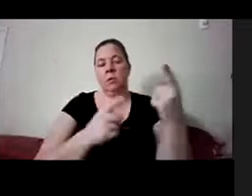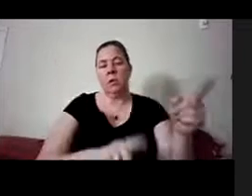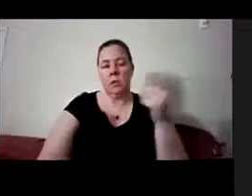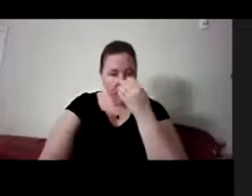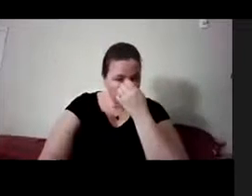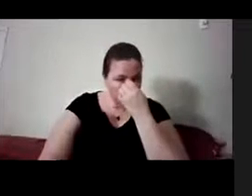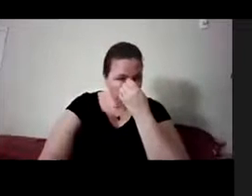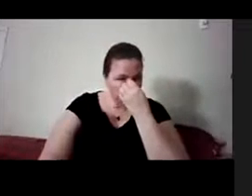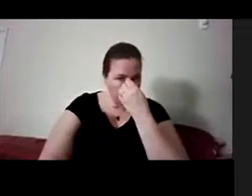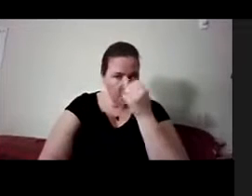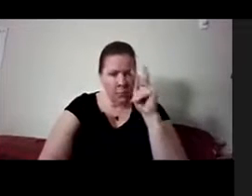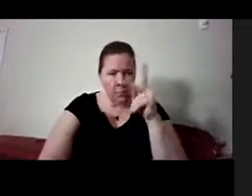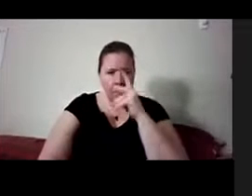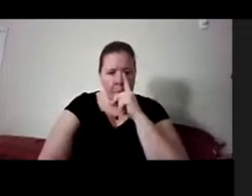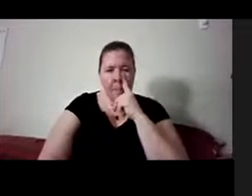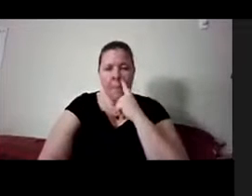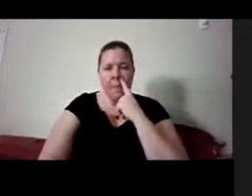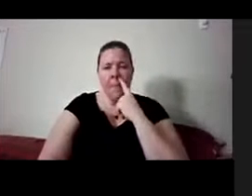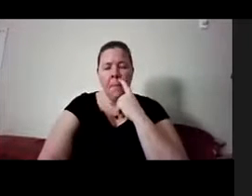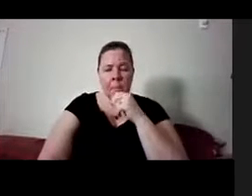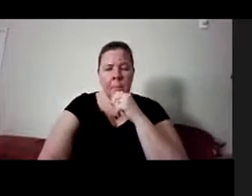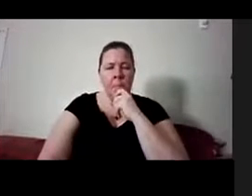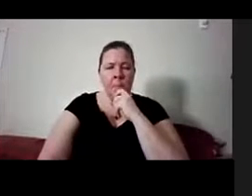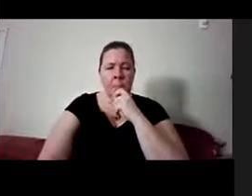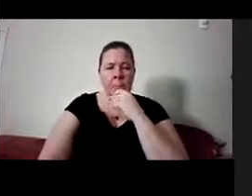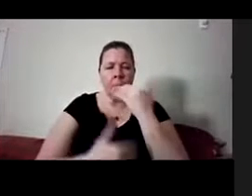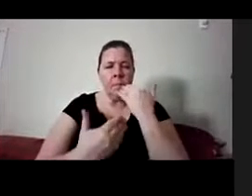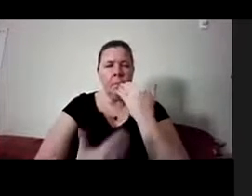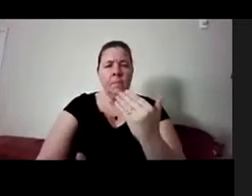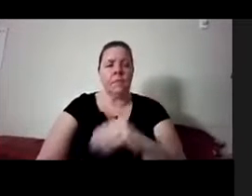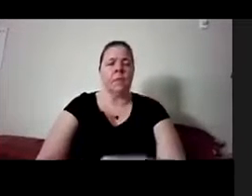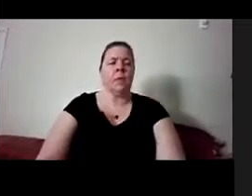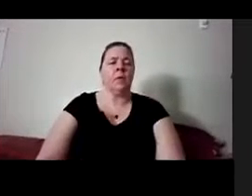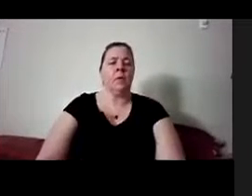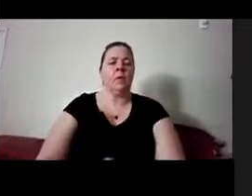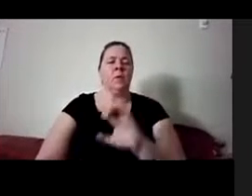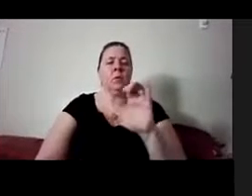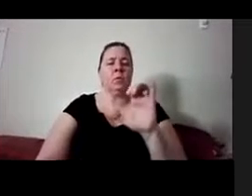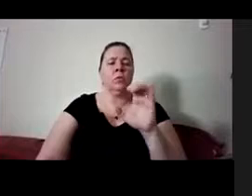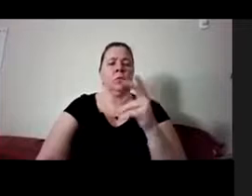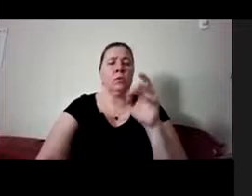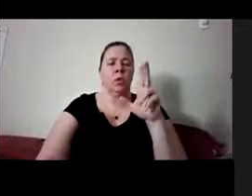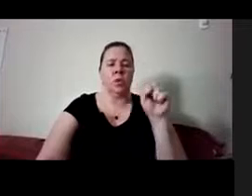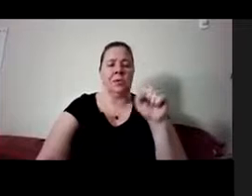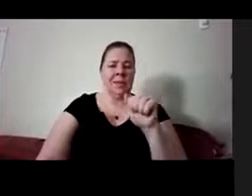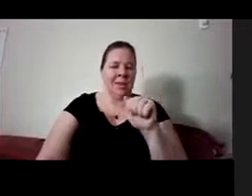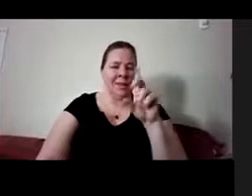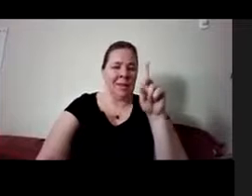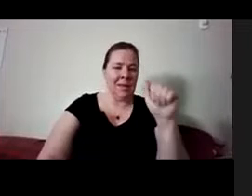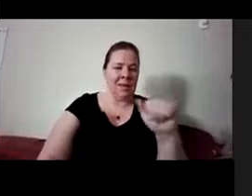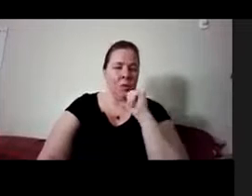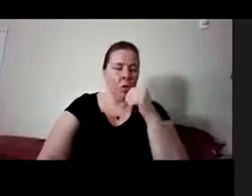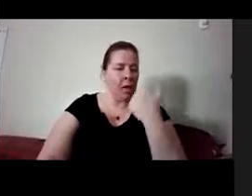right. It's all right. All right. Thank you very much. Okay. Thank you, Mr. Abdul. Thank you, Mr. Charles. Ada, we do not have our own Wi-Fi